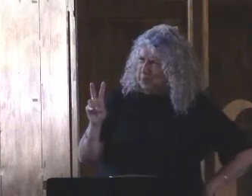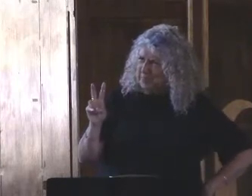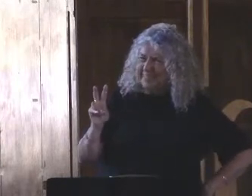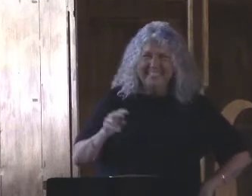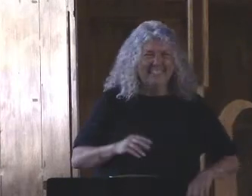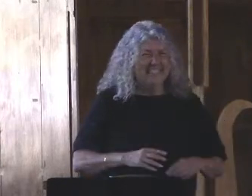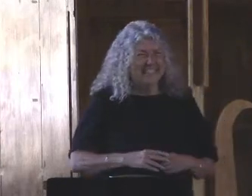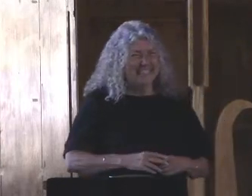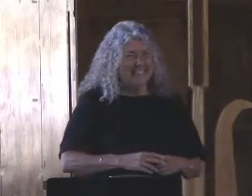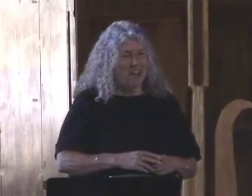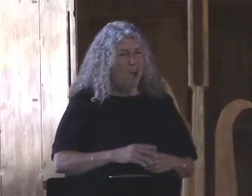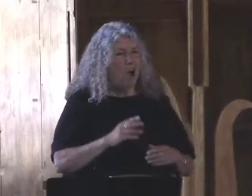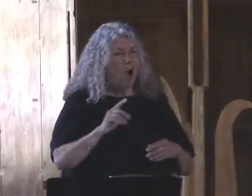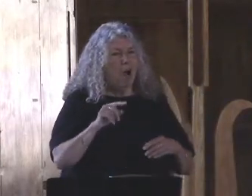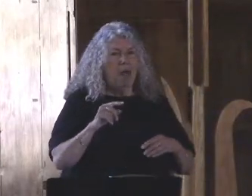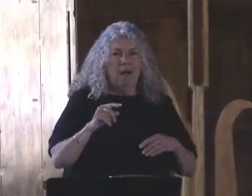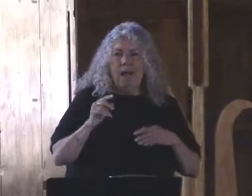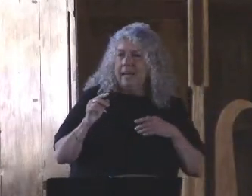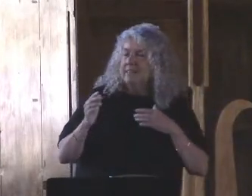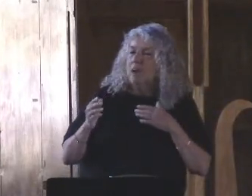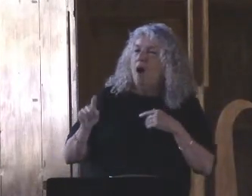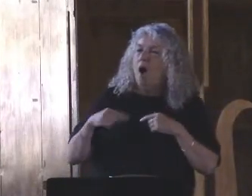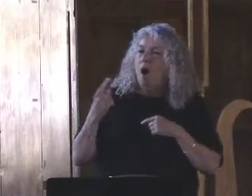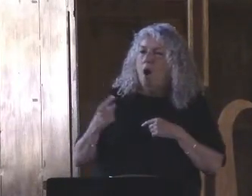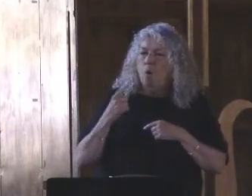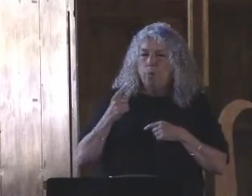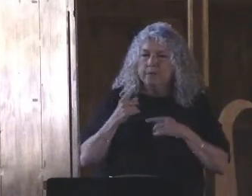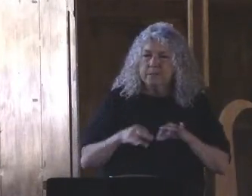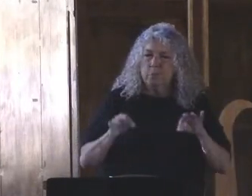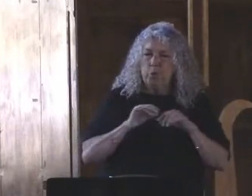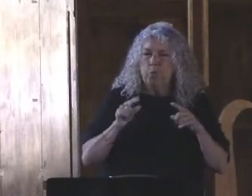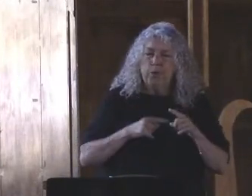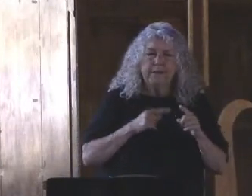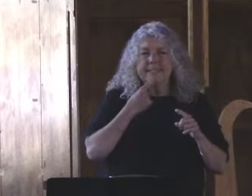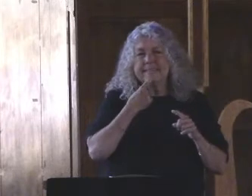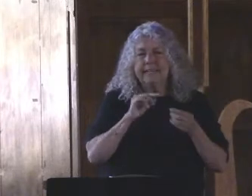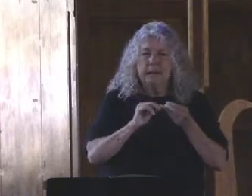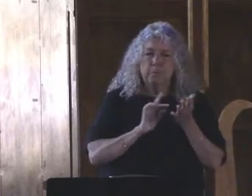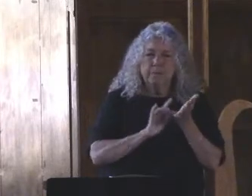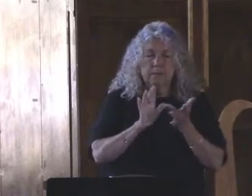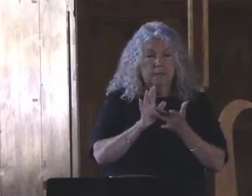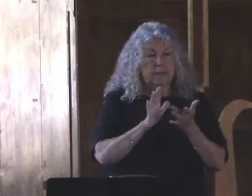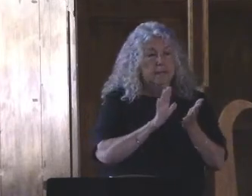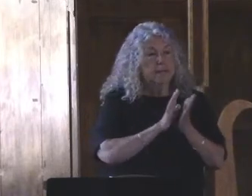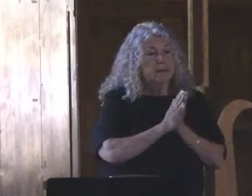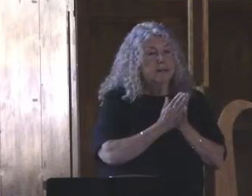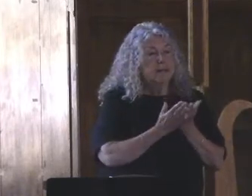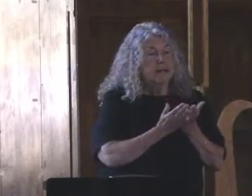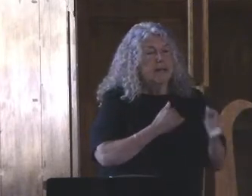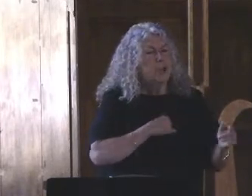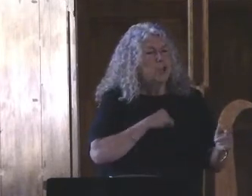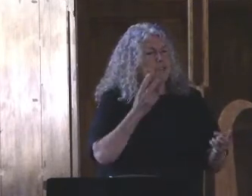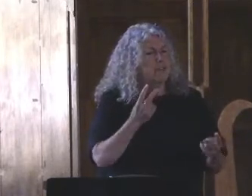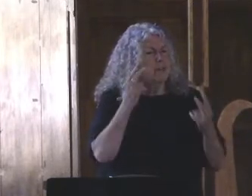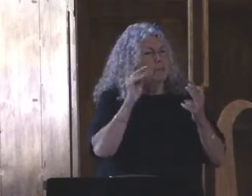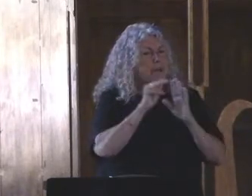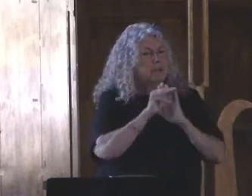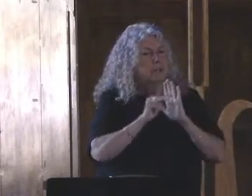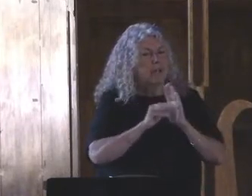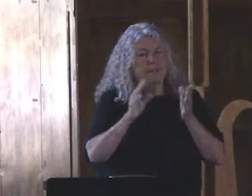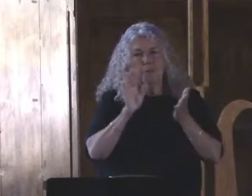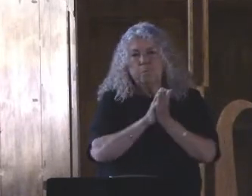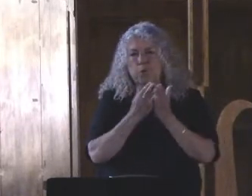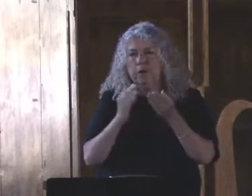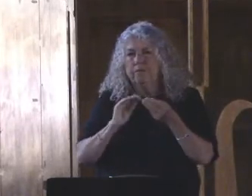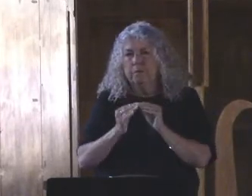to. There's almost always a significance when a number is mentioned in the Bible. This one is meant to make us think back to Moses in the book of